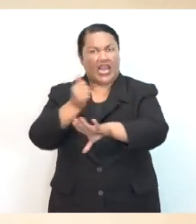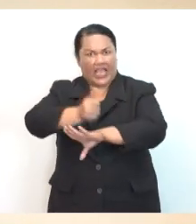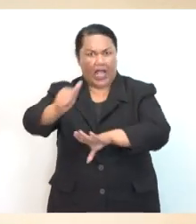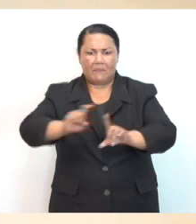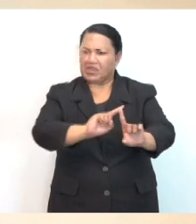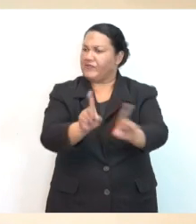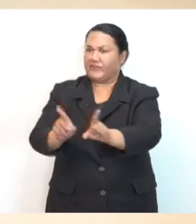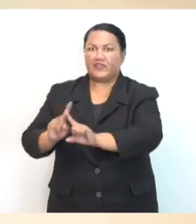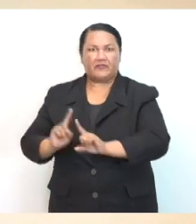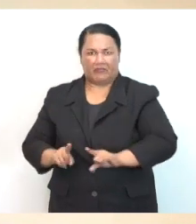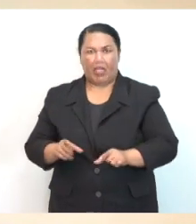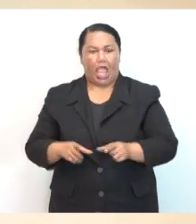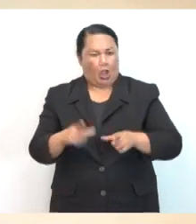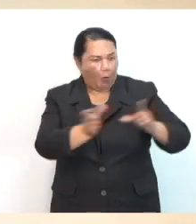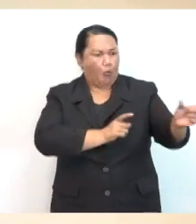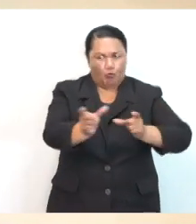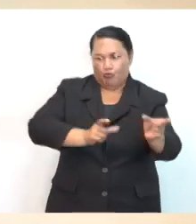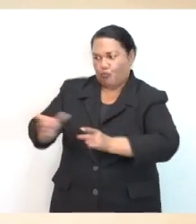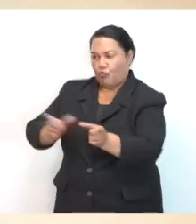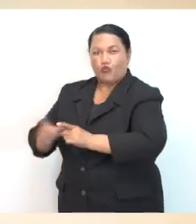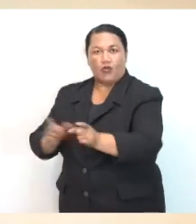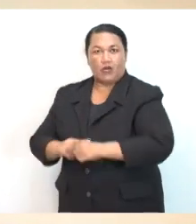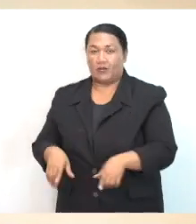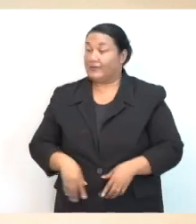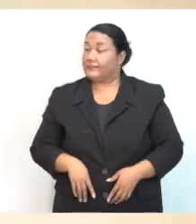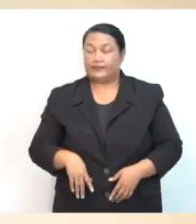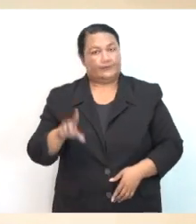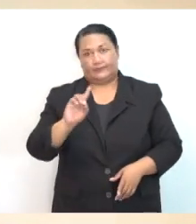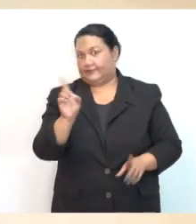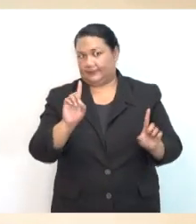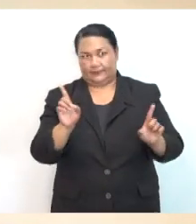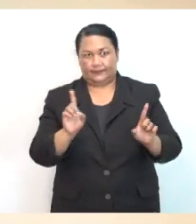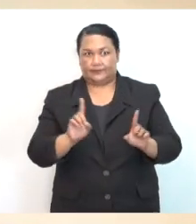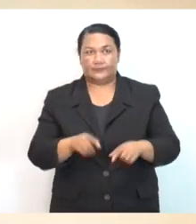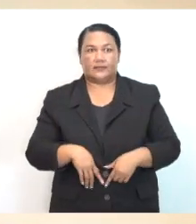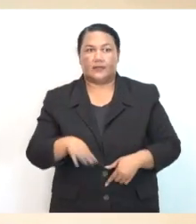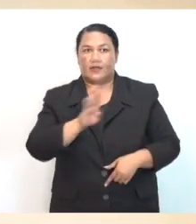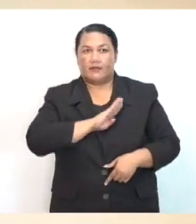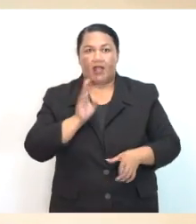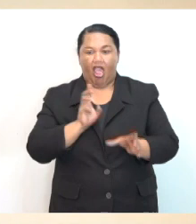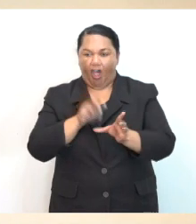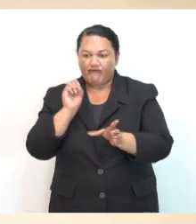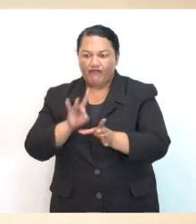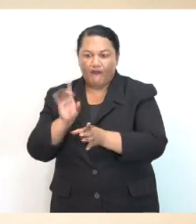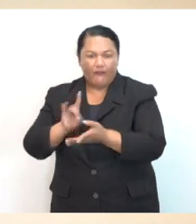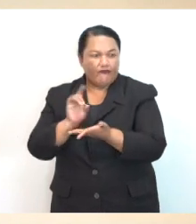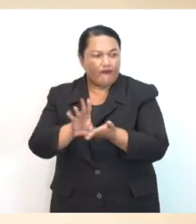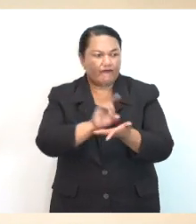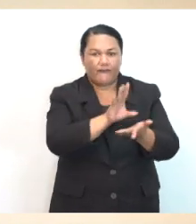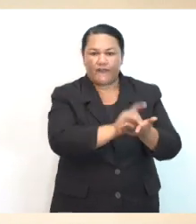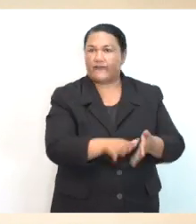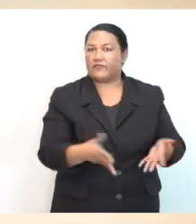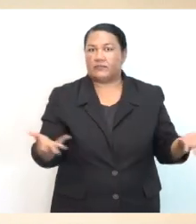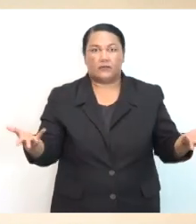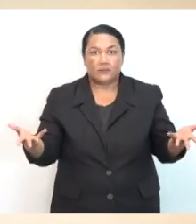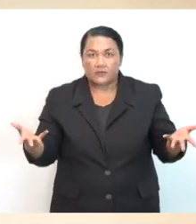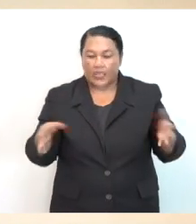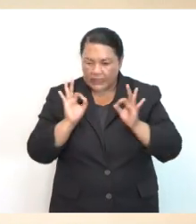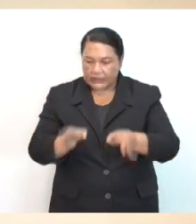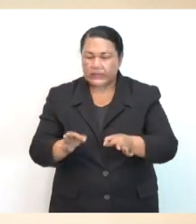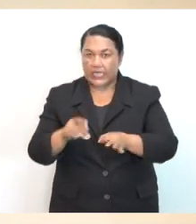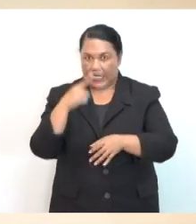to destabilize the government and incite instability. Regarding air terminal services, as usual, Mr. Qayyum has again